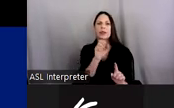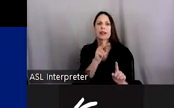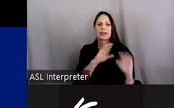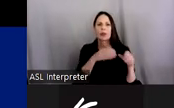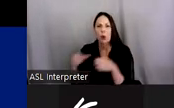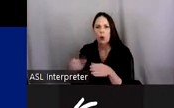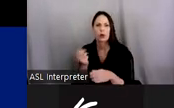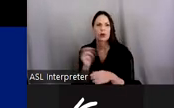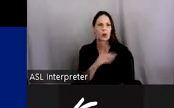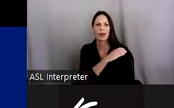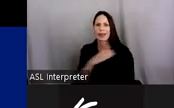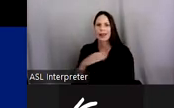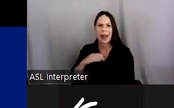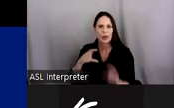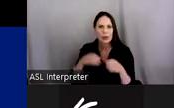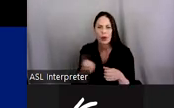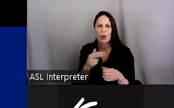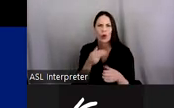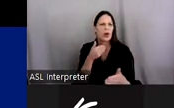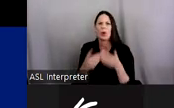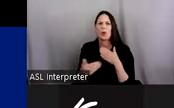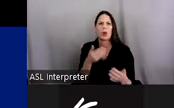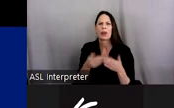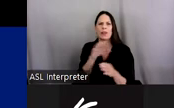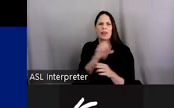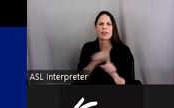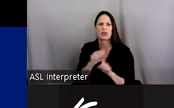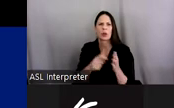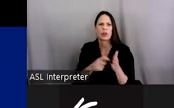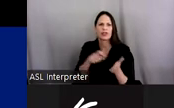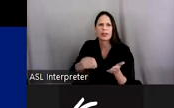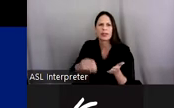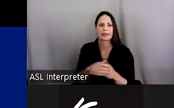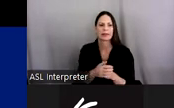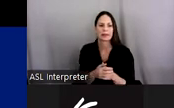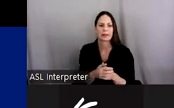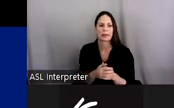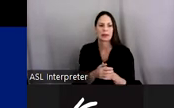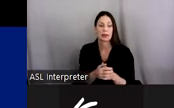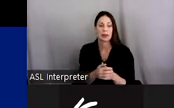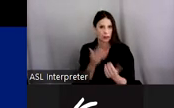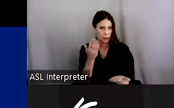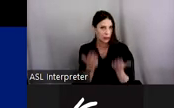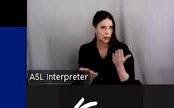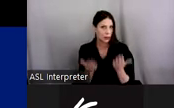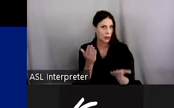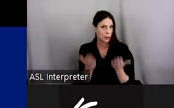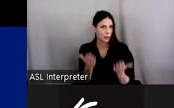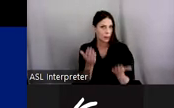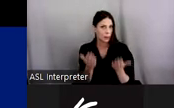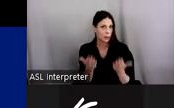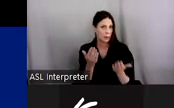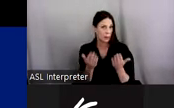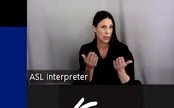or whatever, right? Whatever the situation calls for. So maybe this is something that we want to put off to